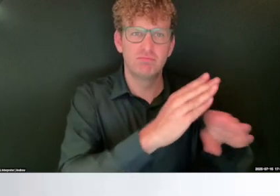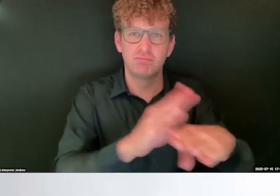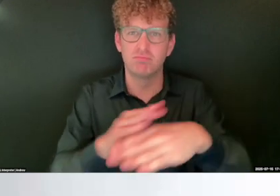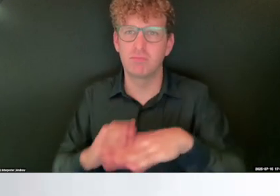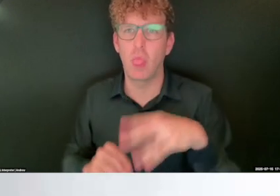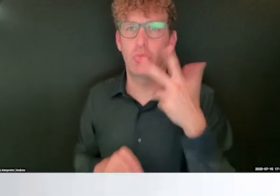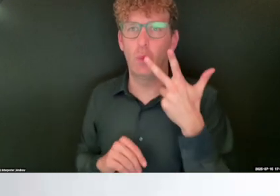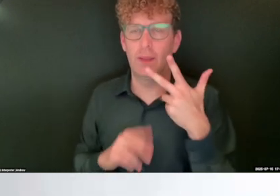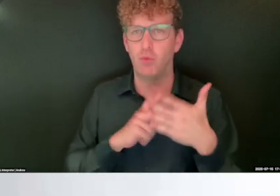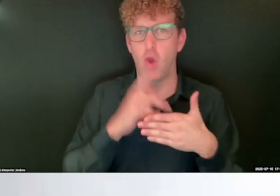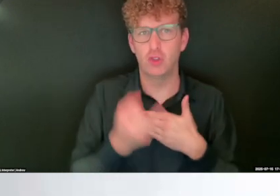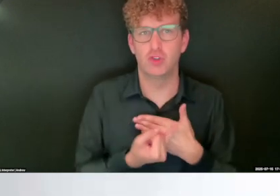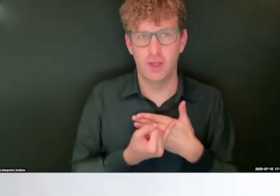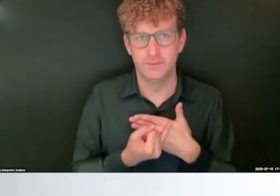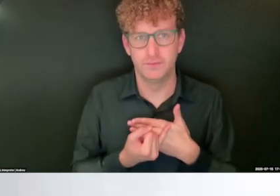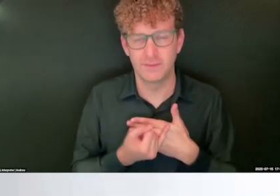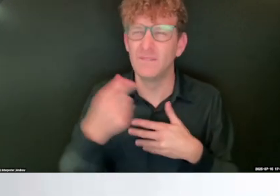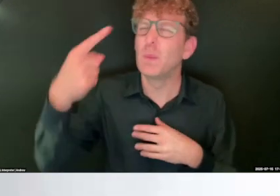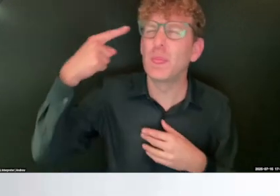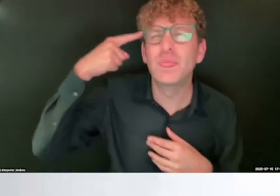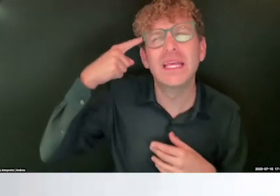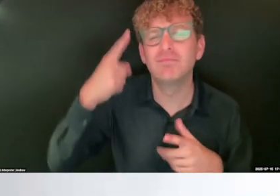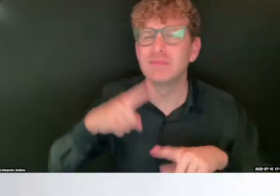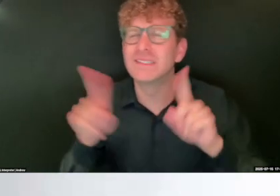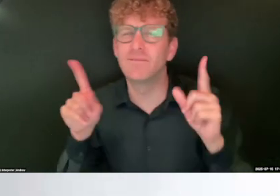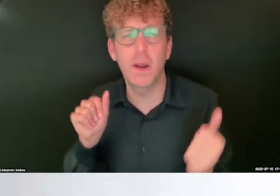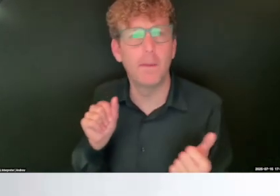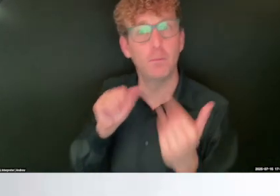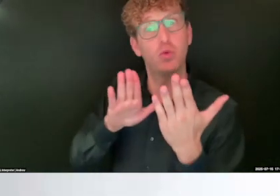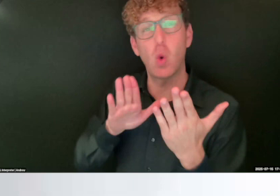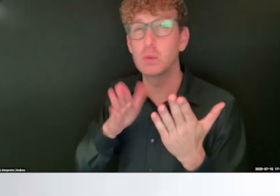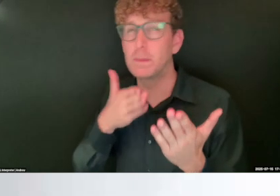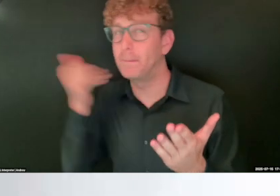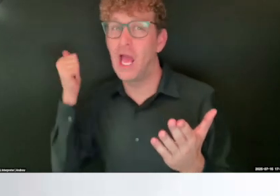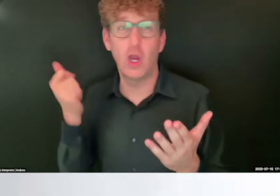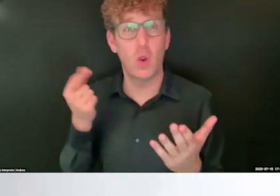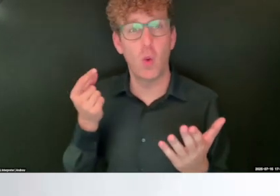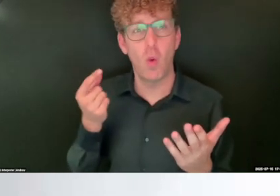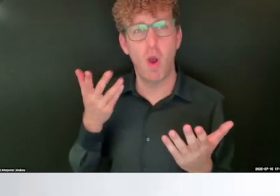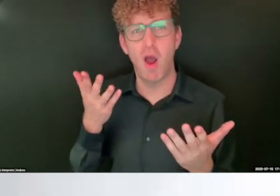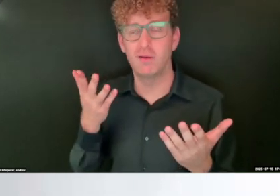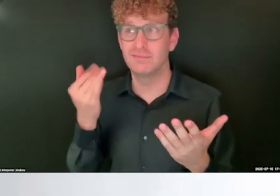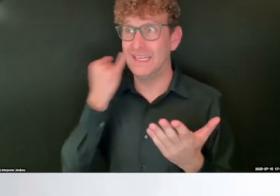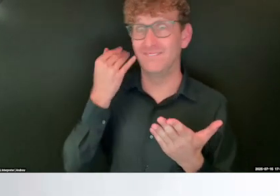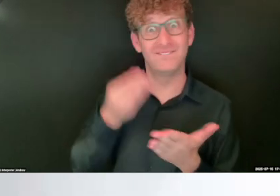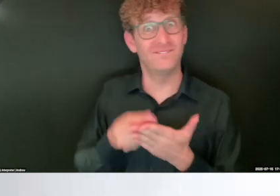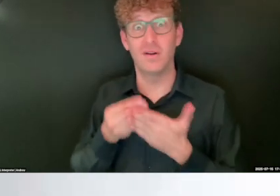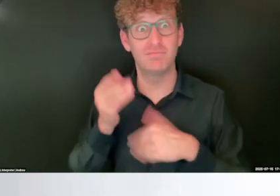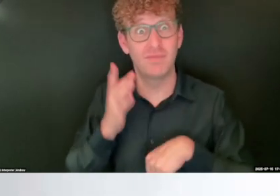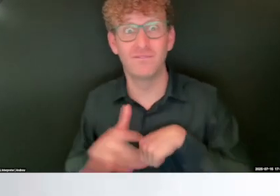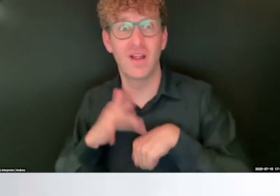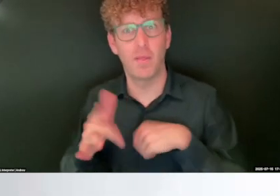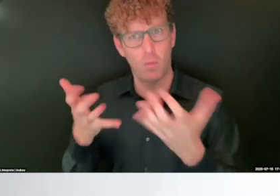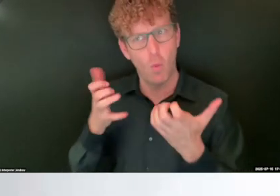funding comes our way, we'd like to hear your suggestions and what factors CARB should consider when making these decisions.